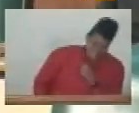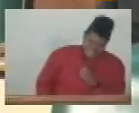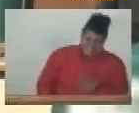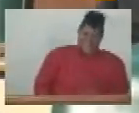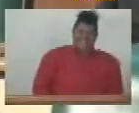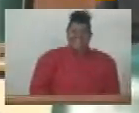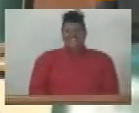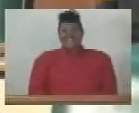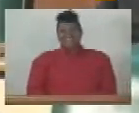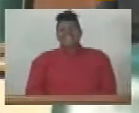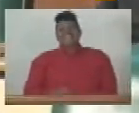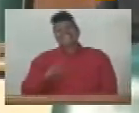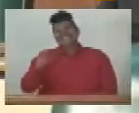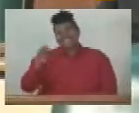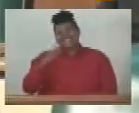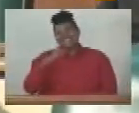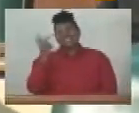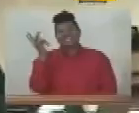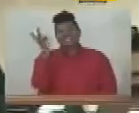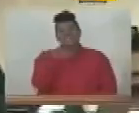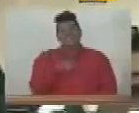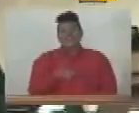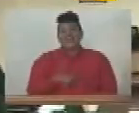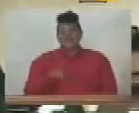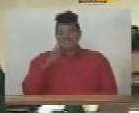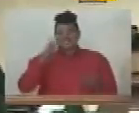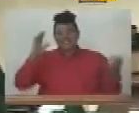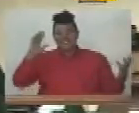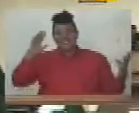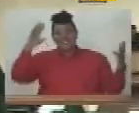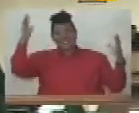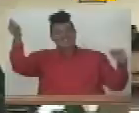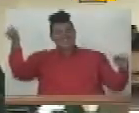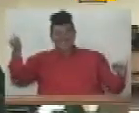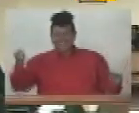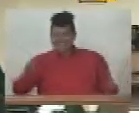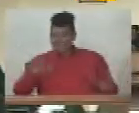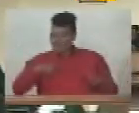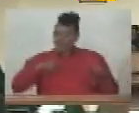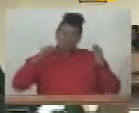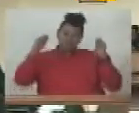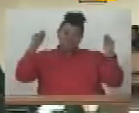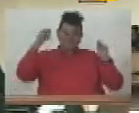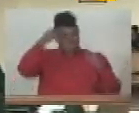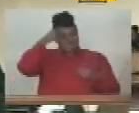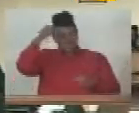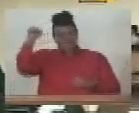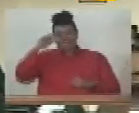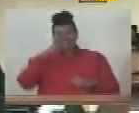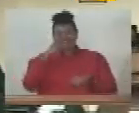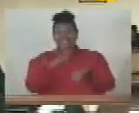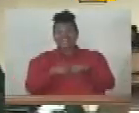Sit down and shut up. Mr. Speaker, look at the crime. Look at where we are.